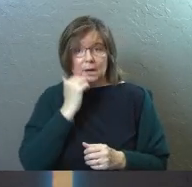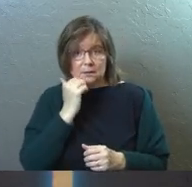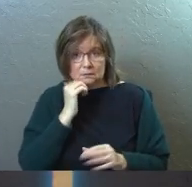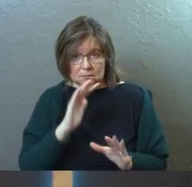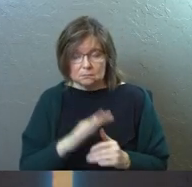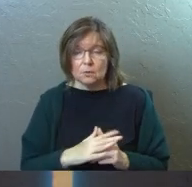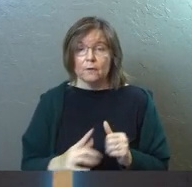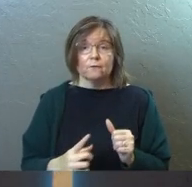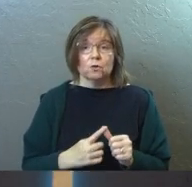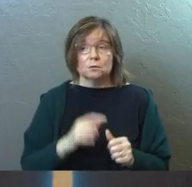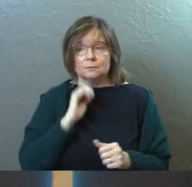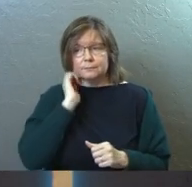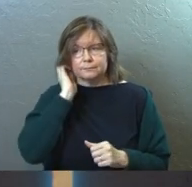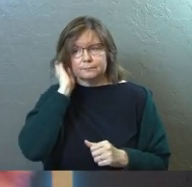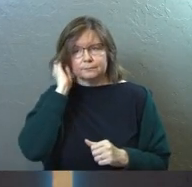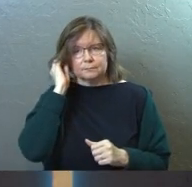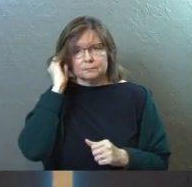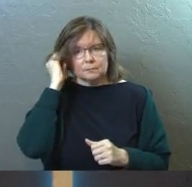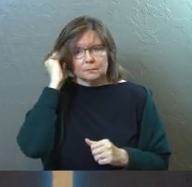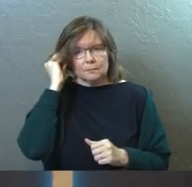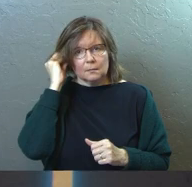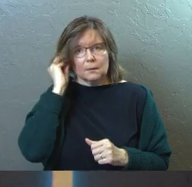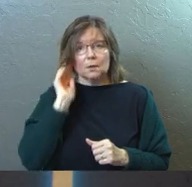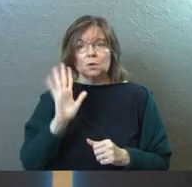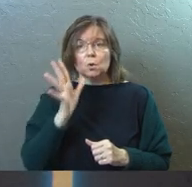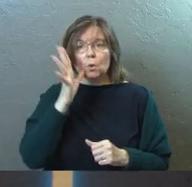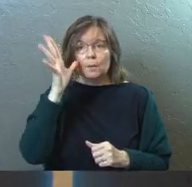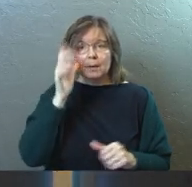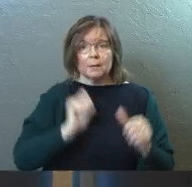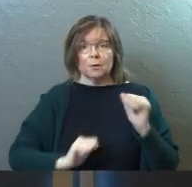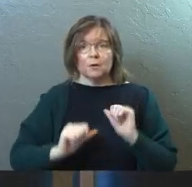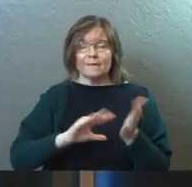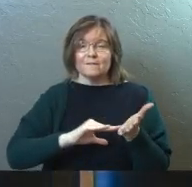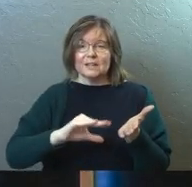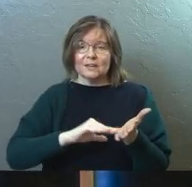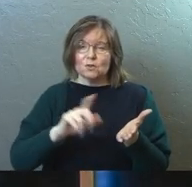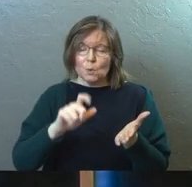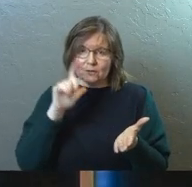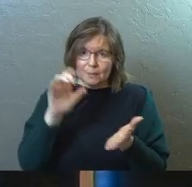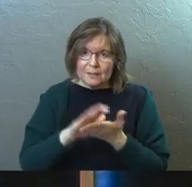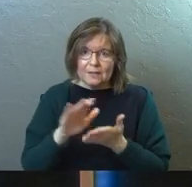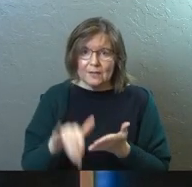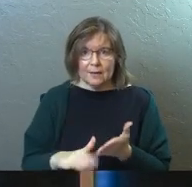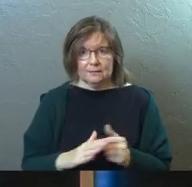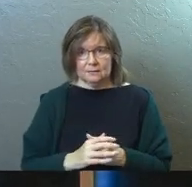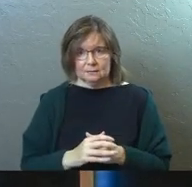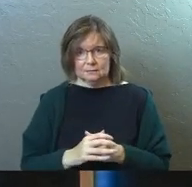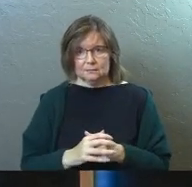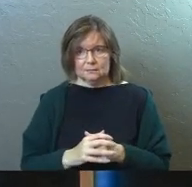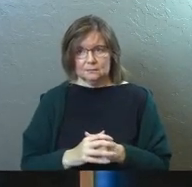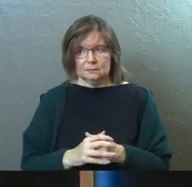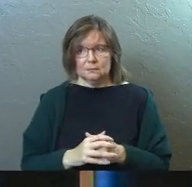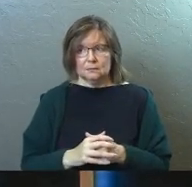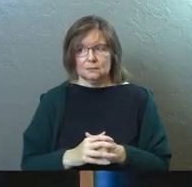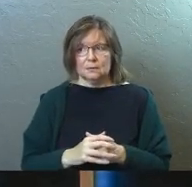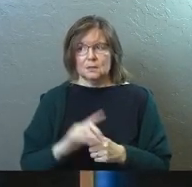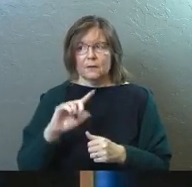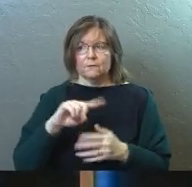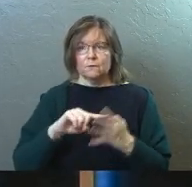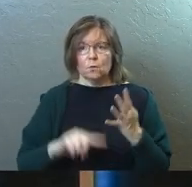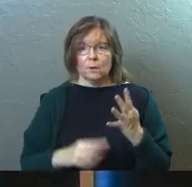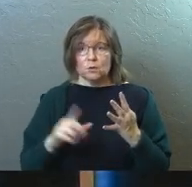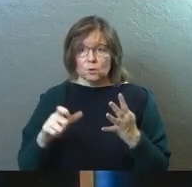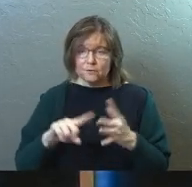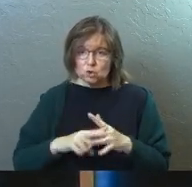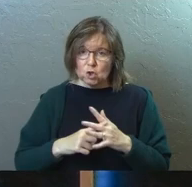practicals. First off, your parenting performance is forgiven. You got to believe that. Here's the first four